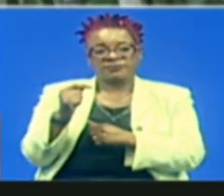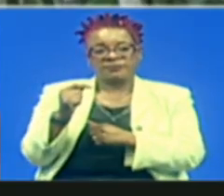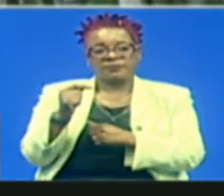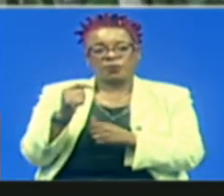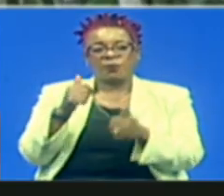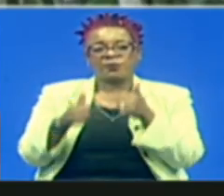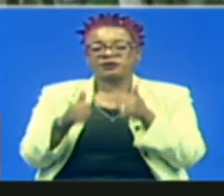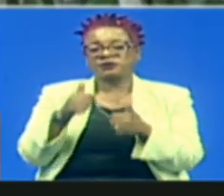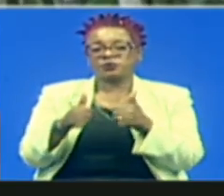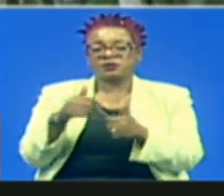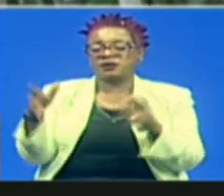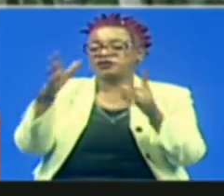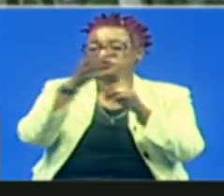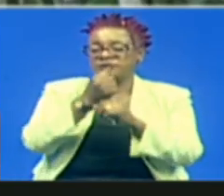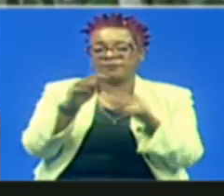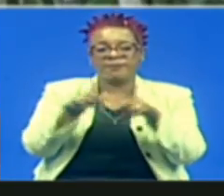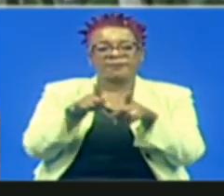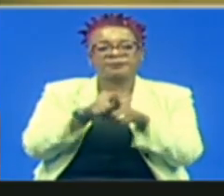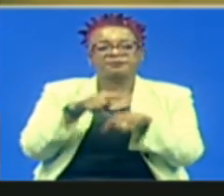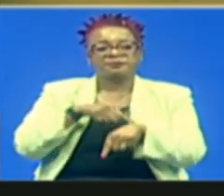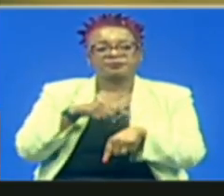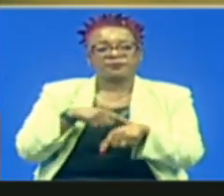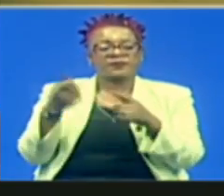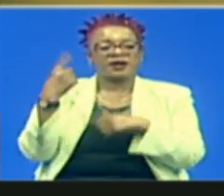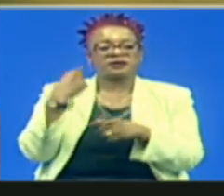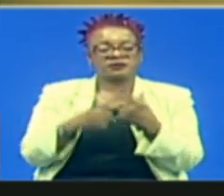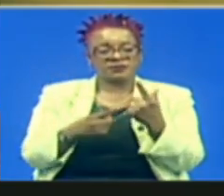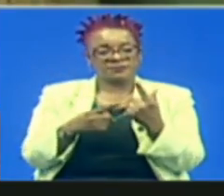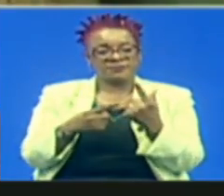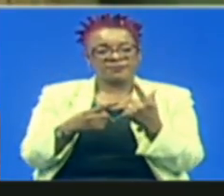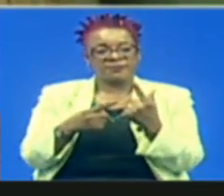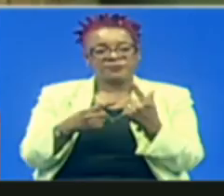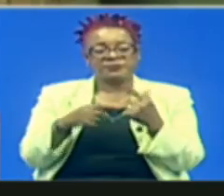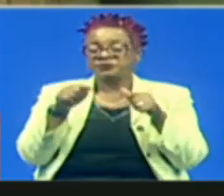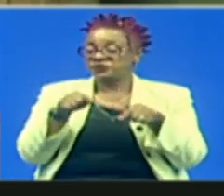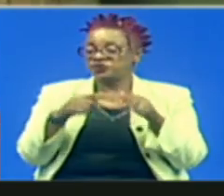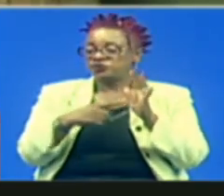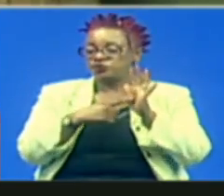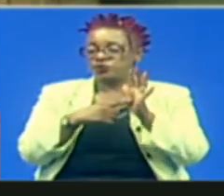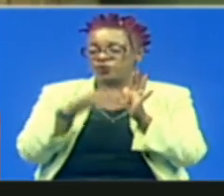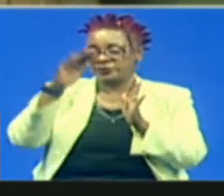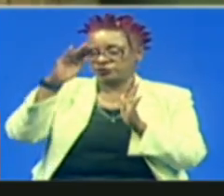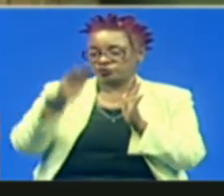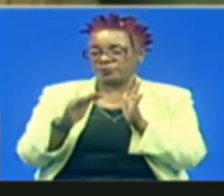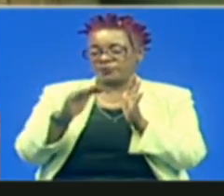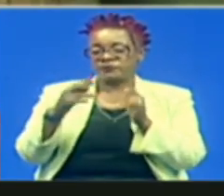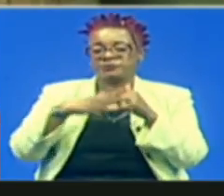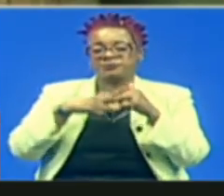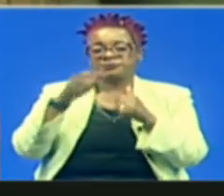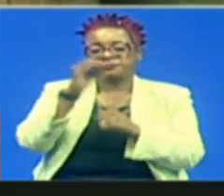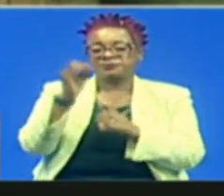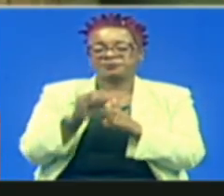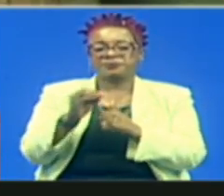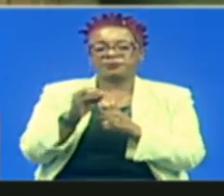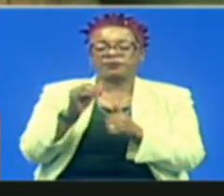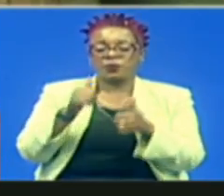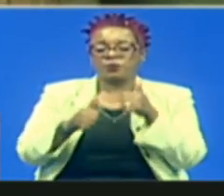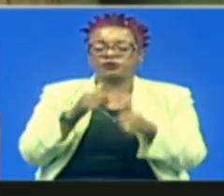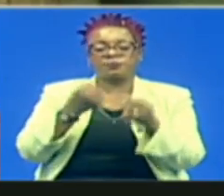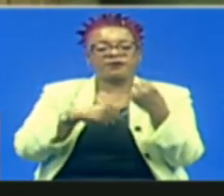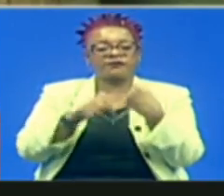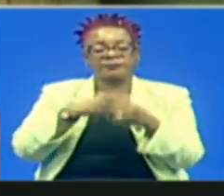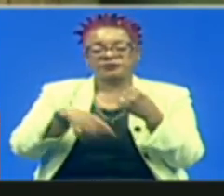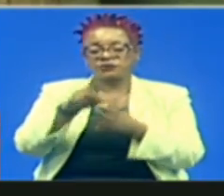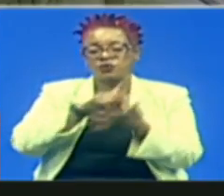which was achieved in the same period last year. This signified a drop of 7%, which was buoyed by the performance in